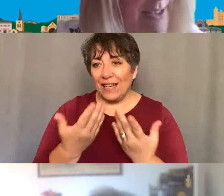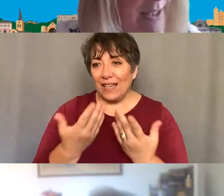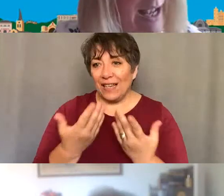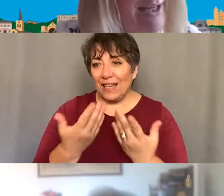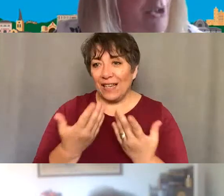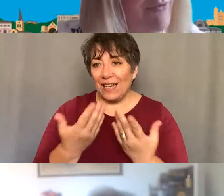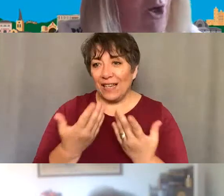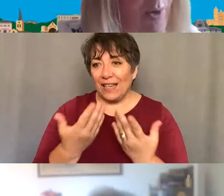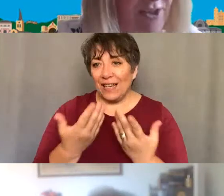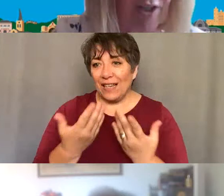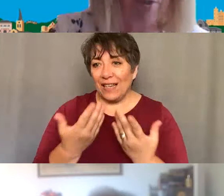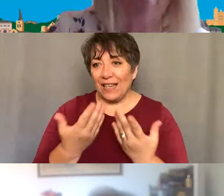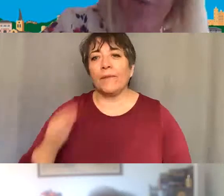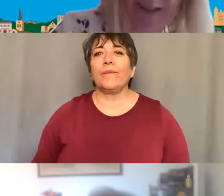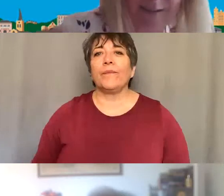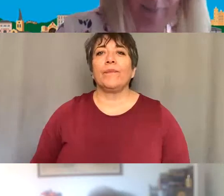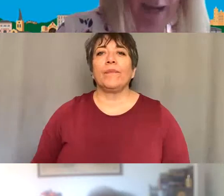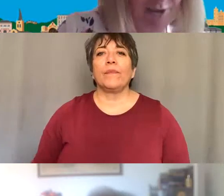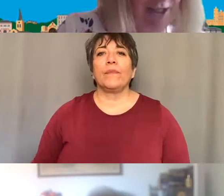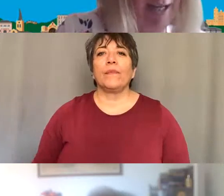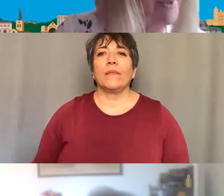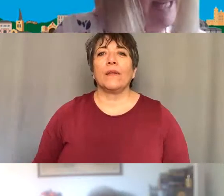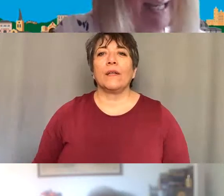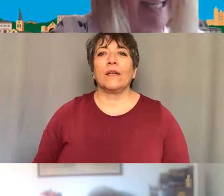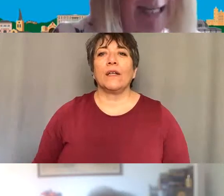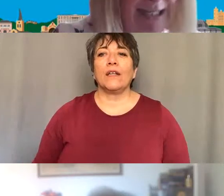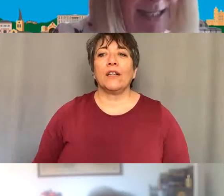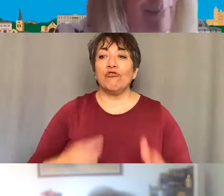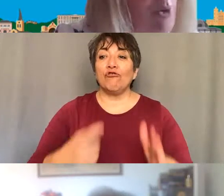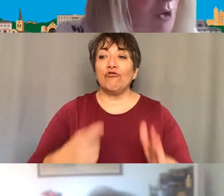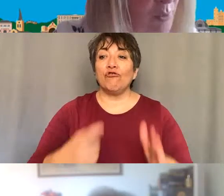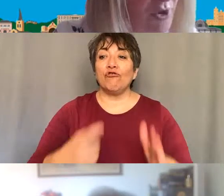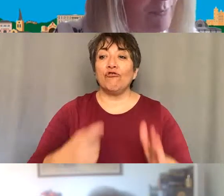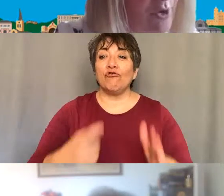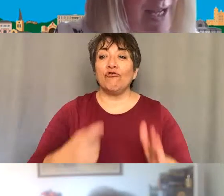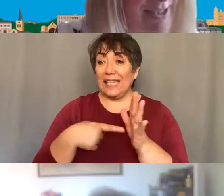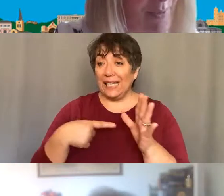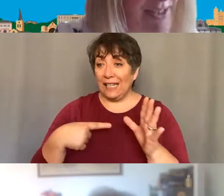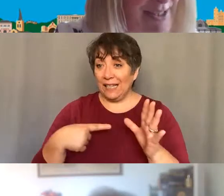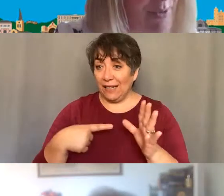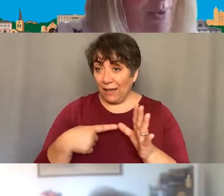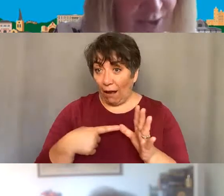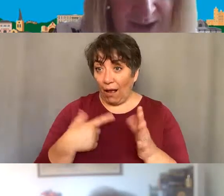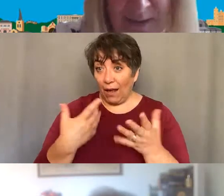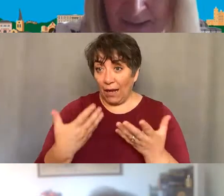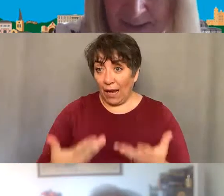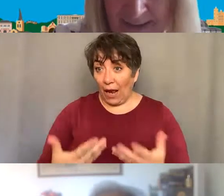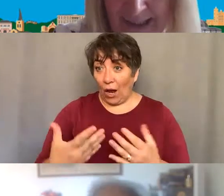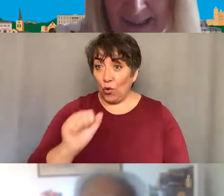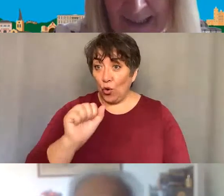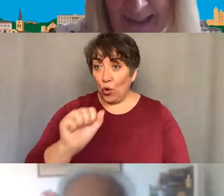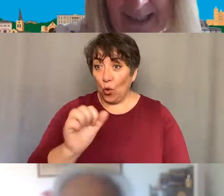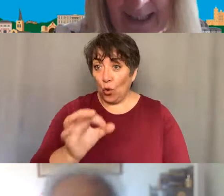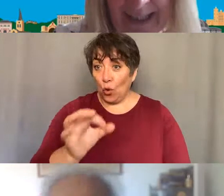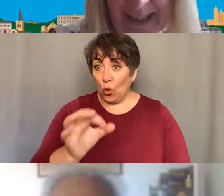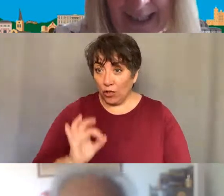So Rita, I know you've got a question. I'm sorry, you've waited patiently. I'm doing it in time order. Would you like to ask a question?